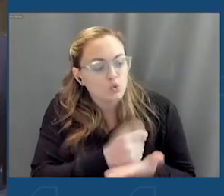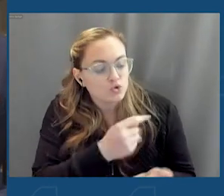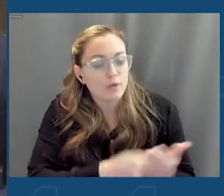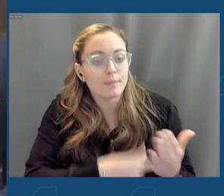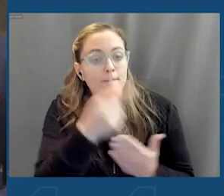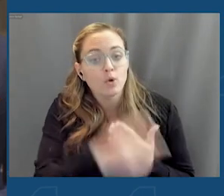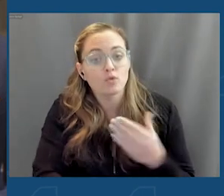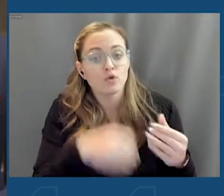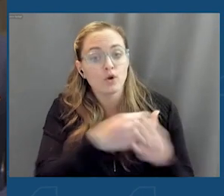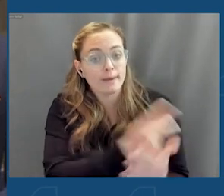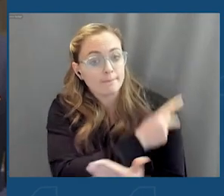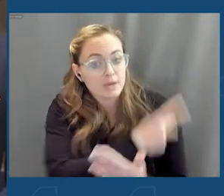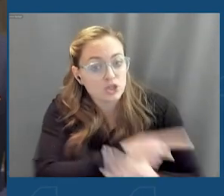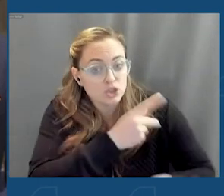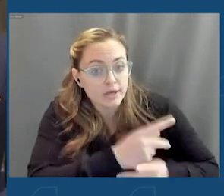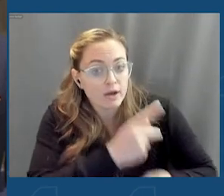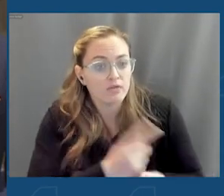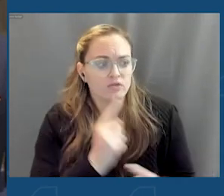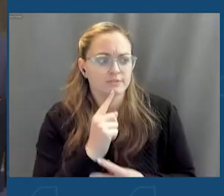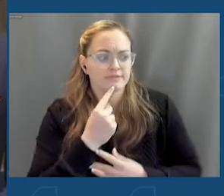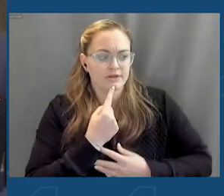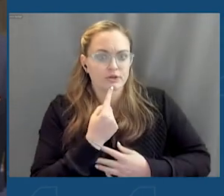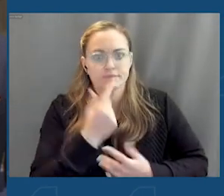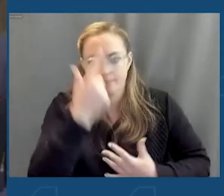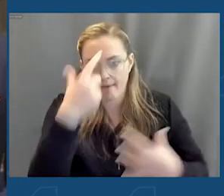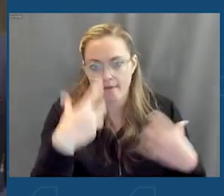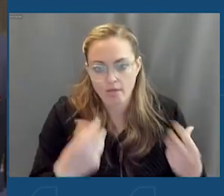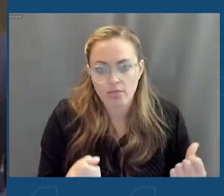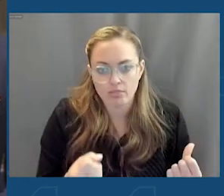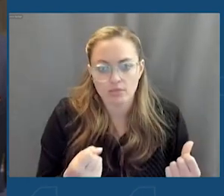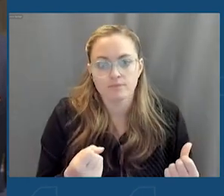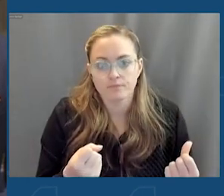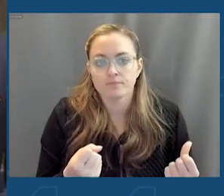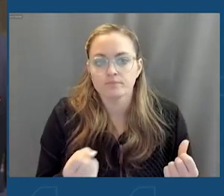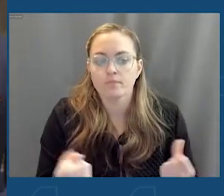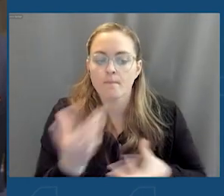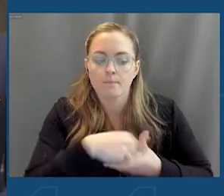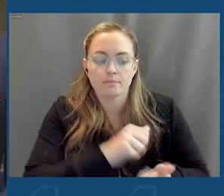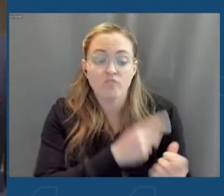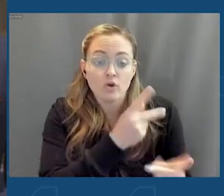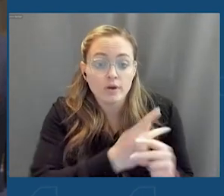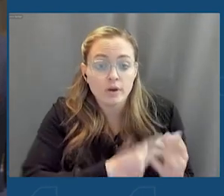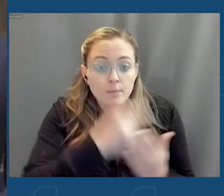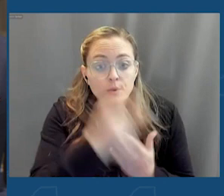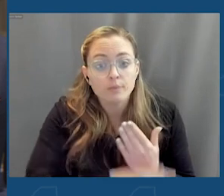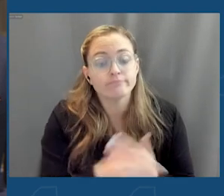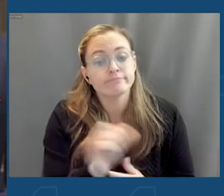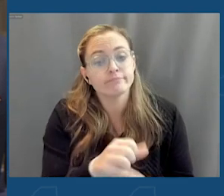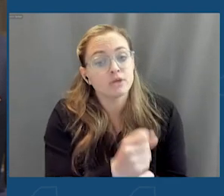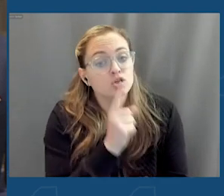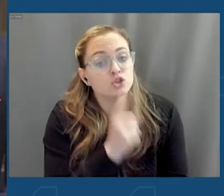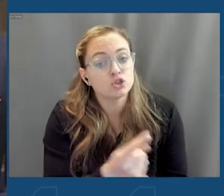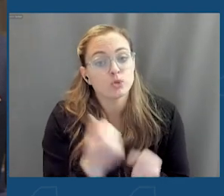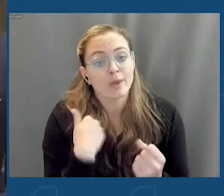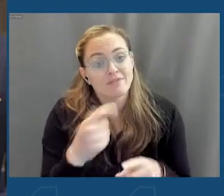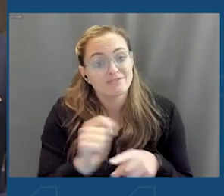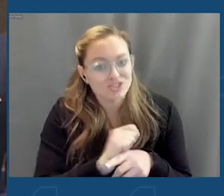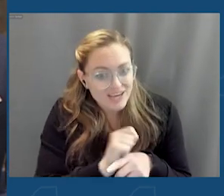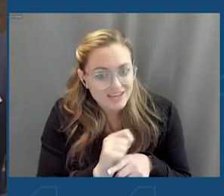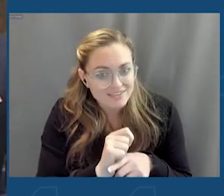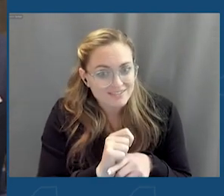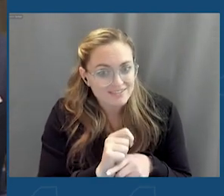inpatient care for those experiencing serious mental illness as part of our care program, and also making sure we have training. Now, this is